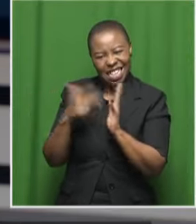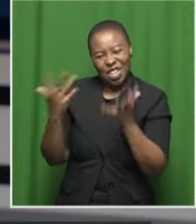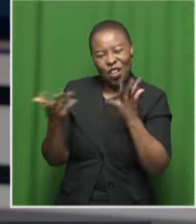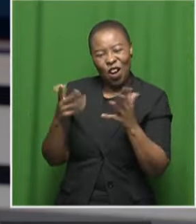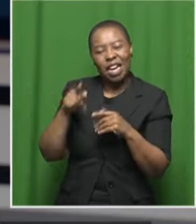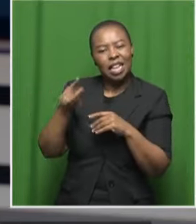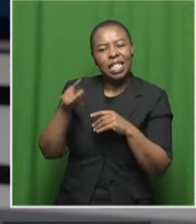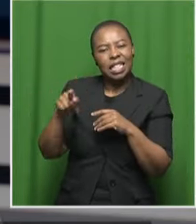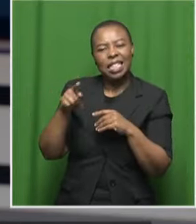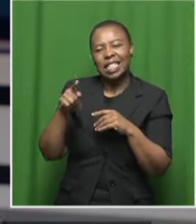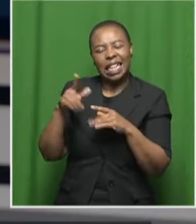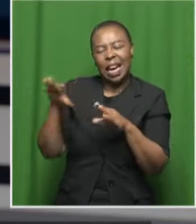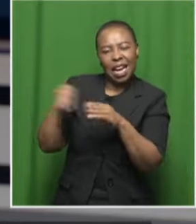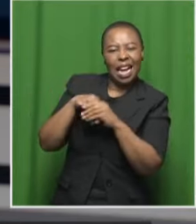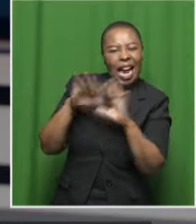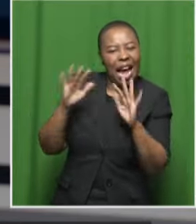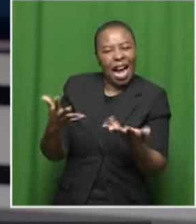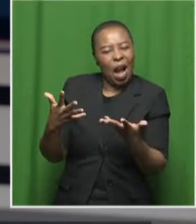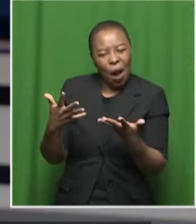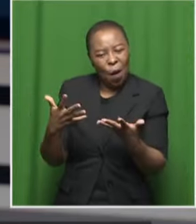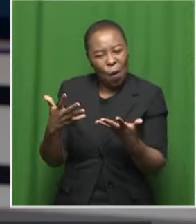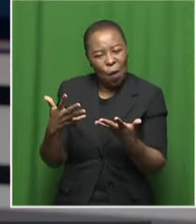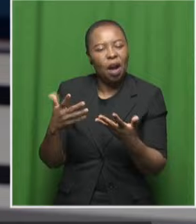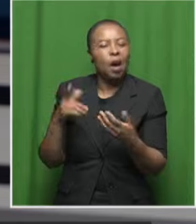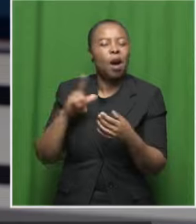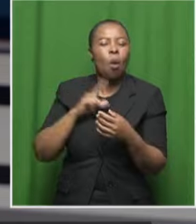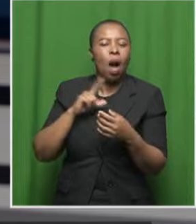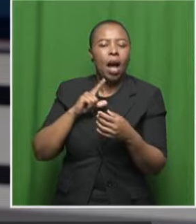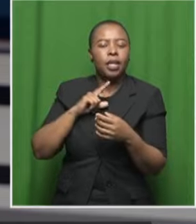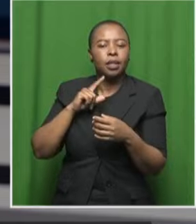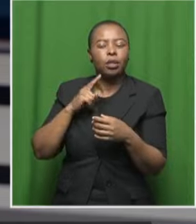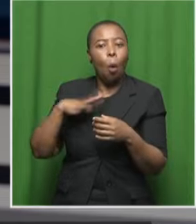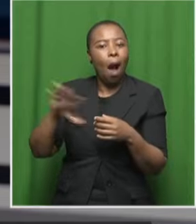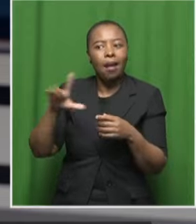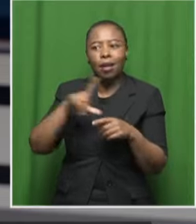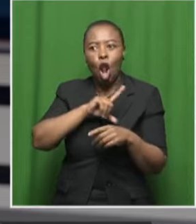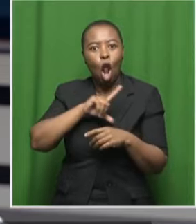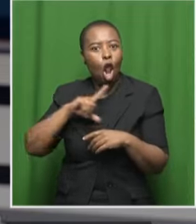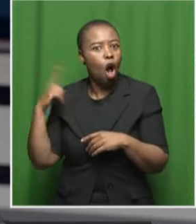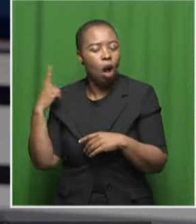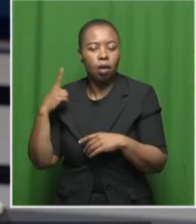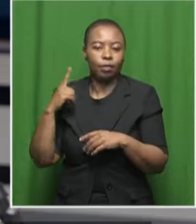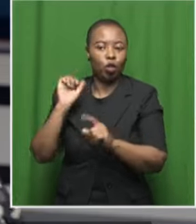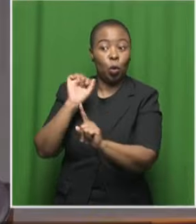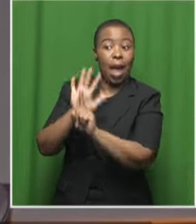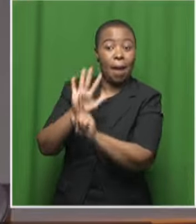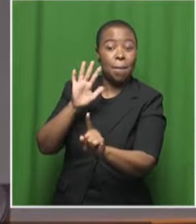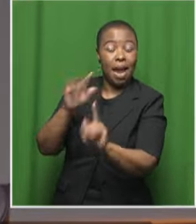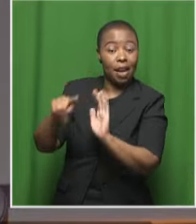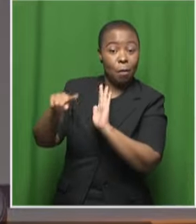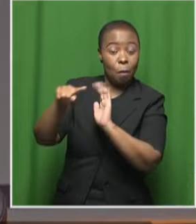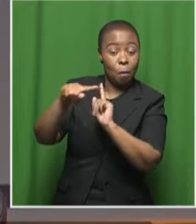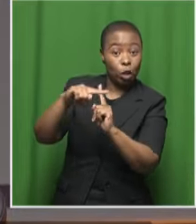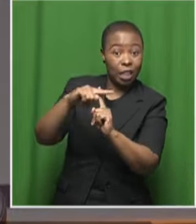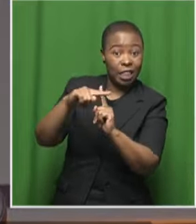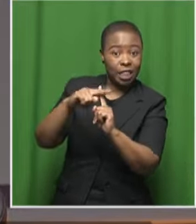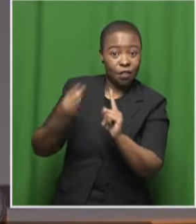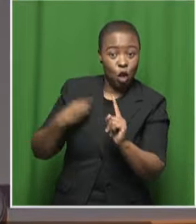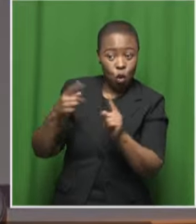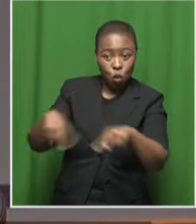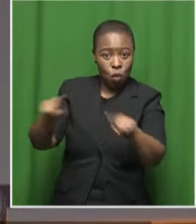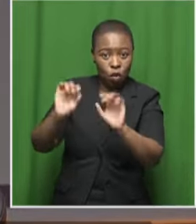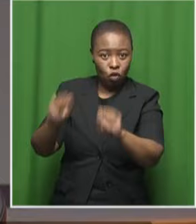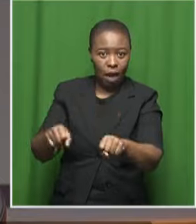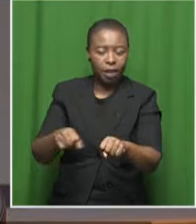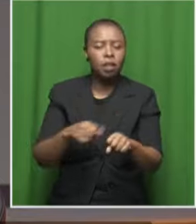how did you get in the zone? I mean, that's something you want to be timeless and everlasting, right? To impact the youth at large. I mean, making music